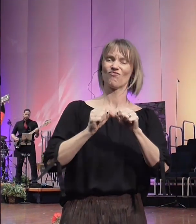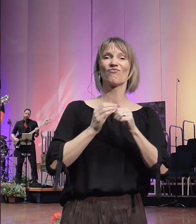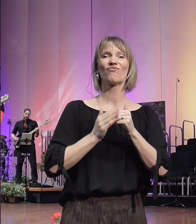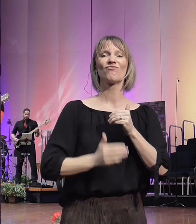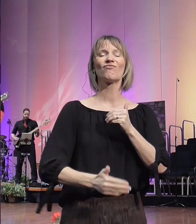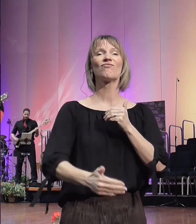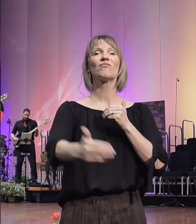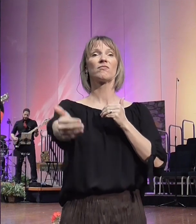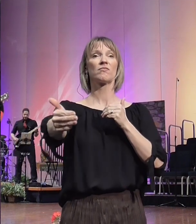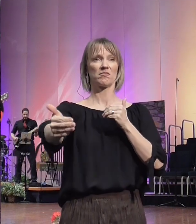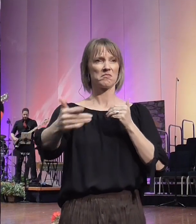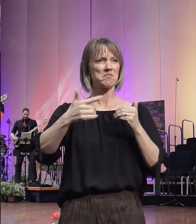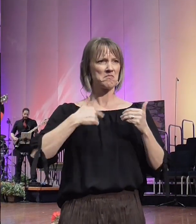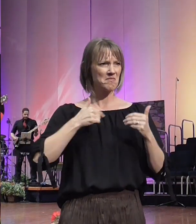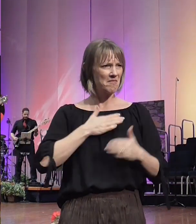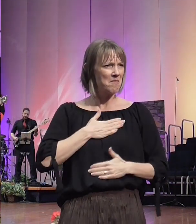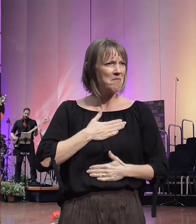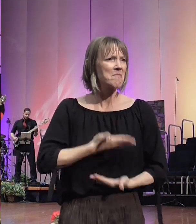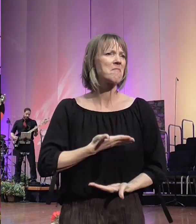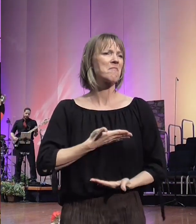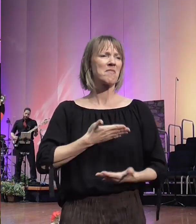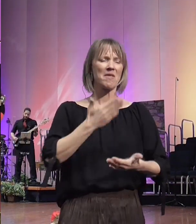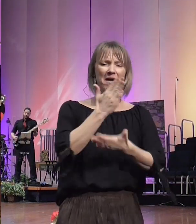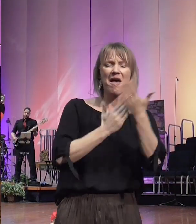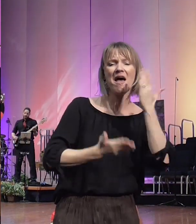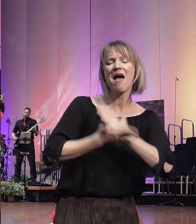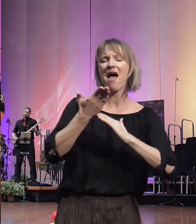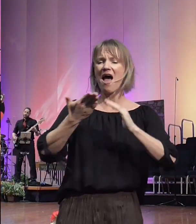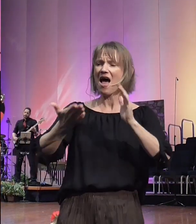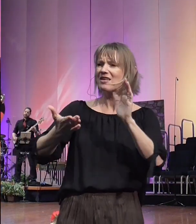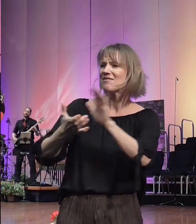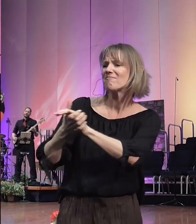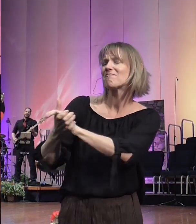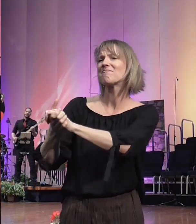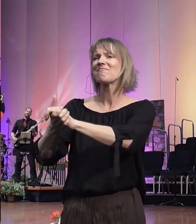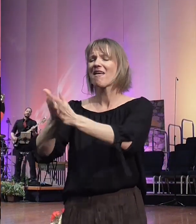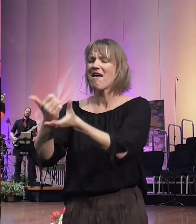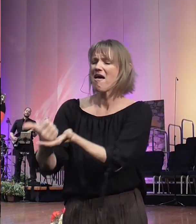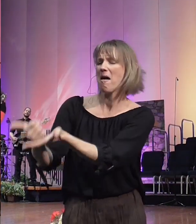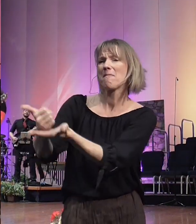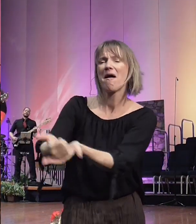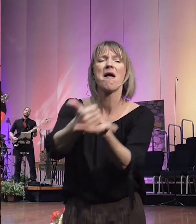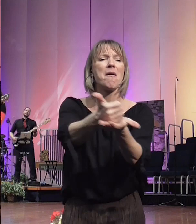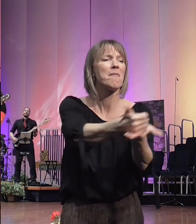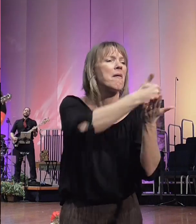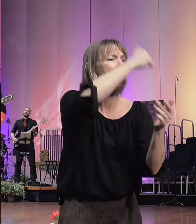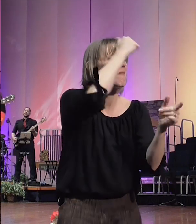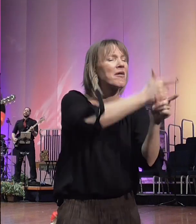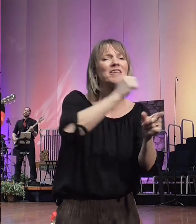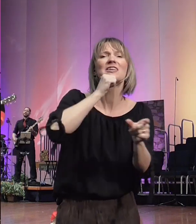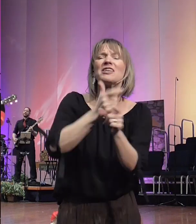Hold out my hand to my brothers and sisters and help them stand up.